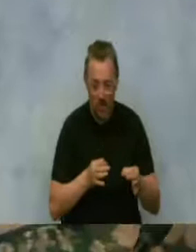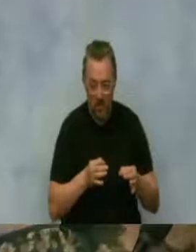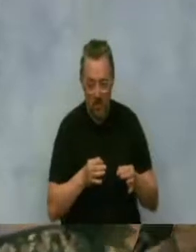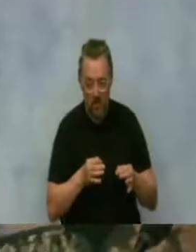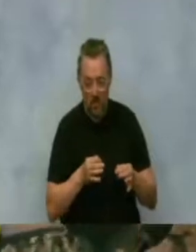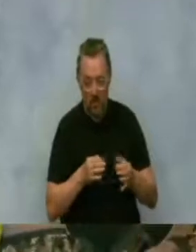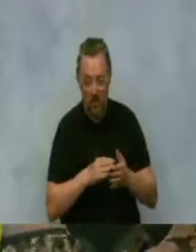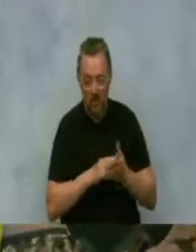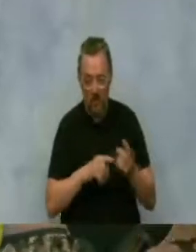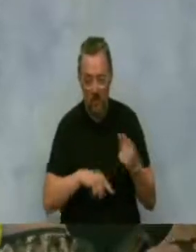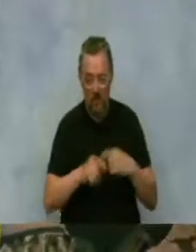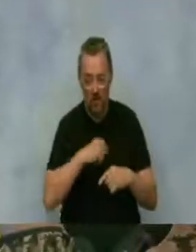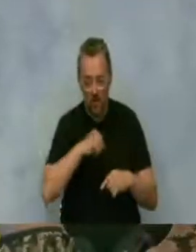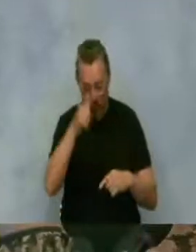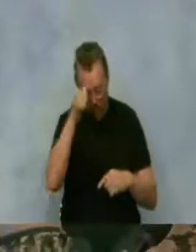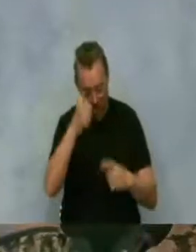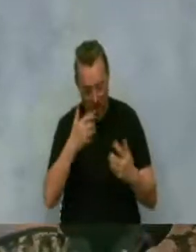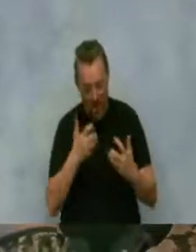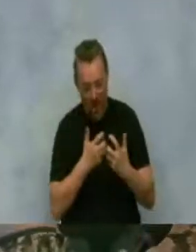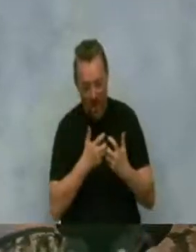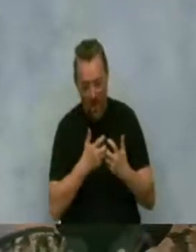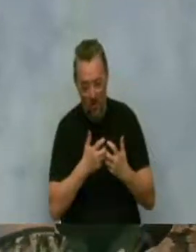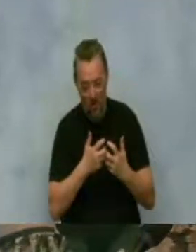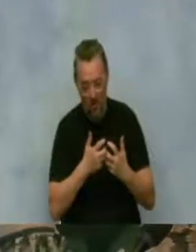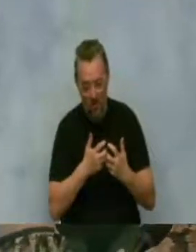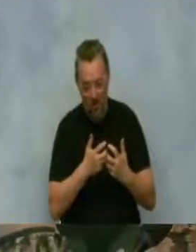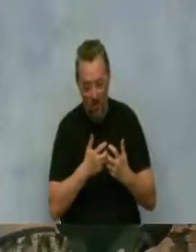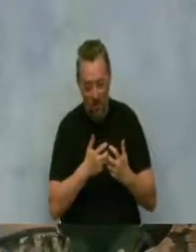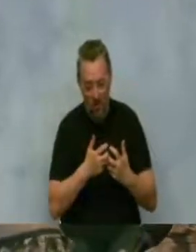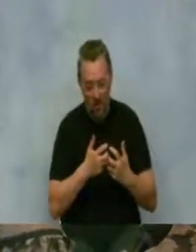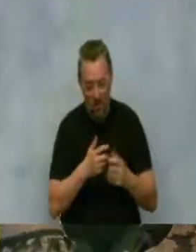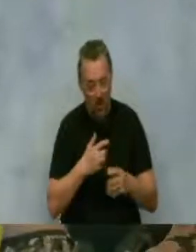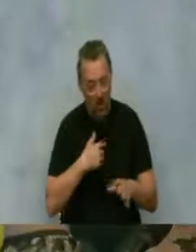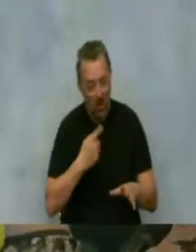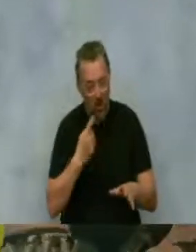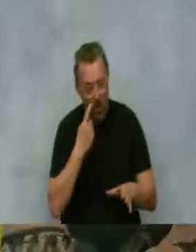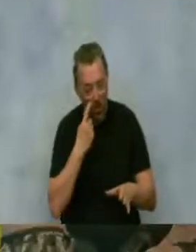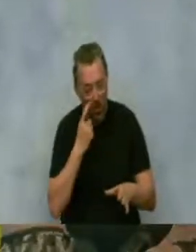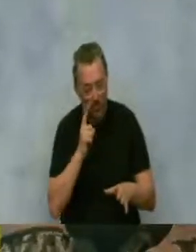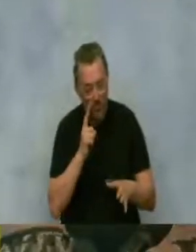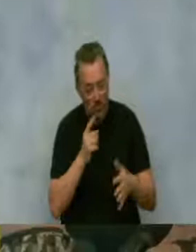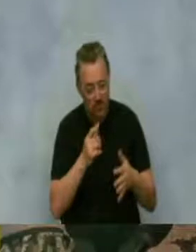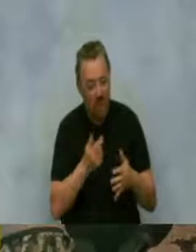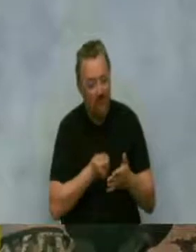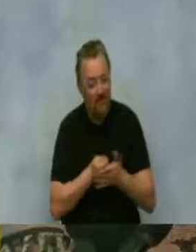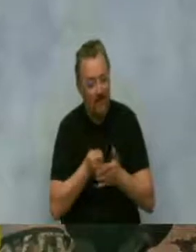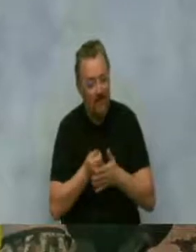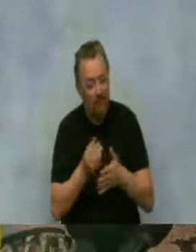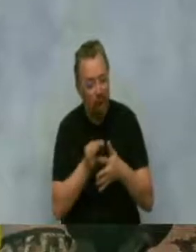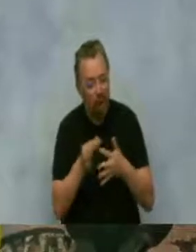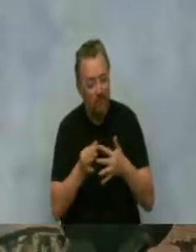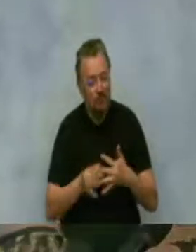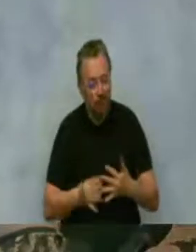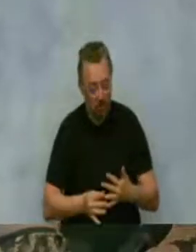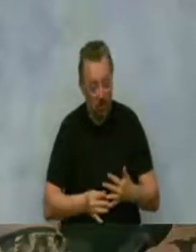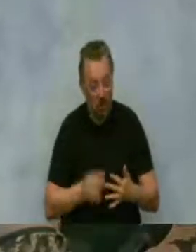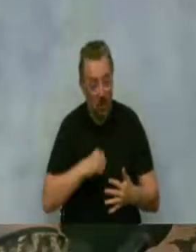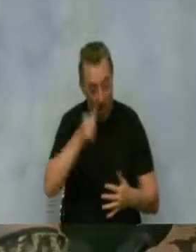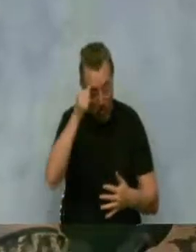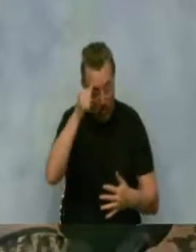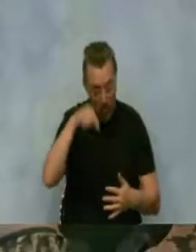being done to look at the lease criteria. I'm aware that whilst